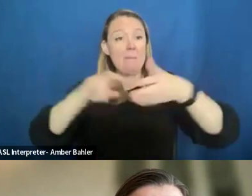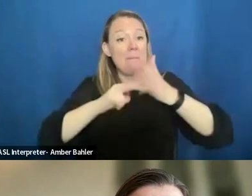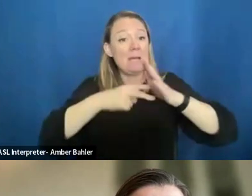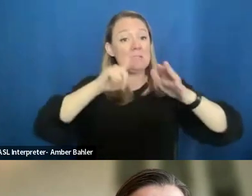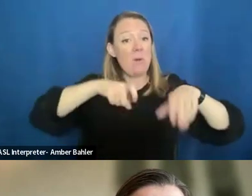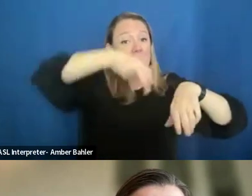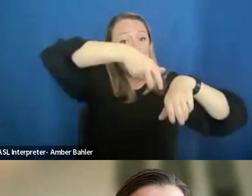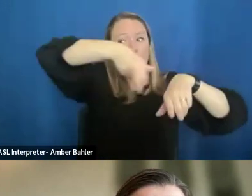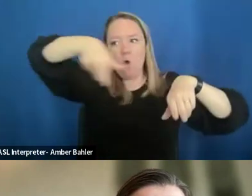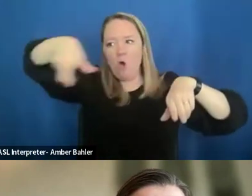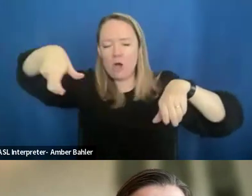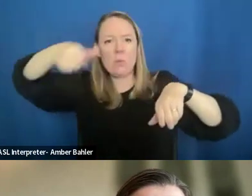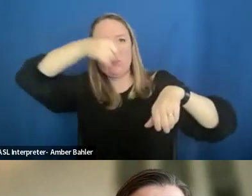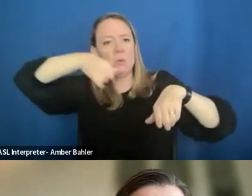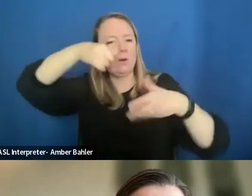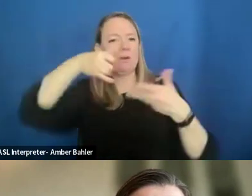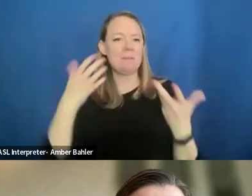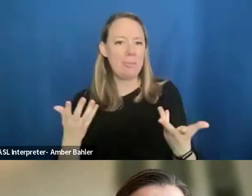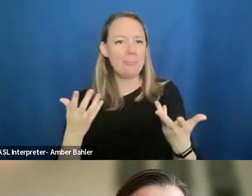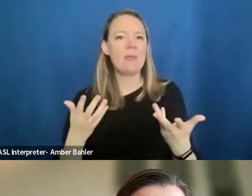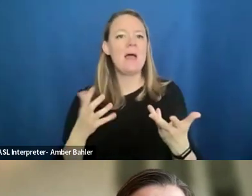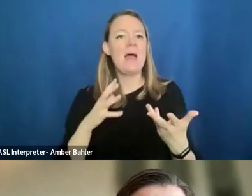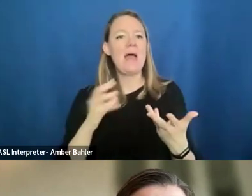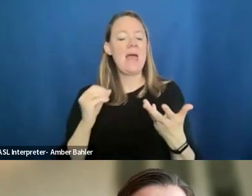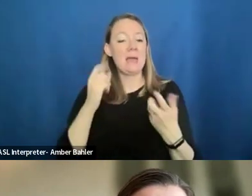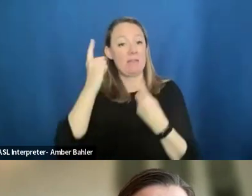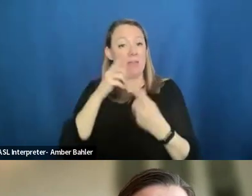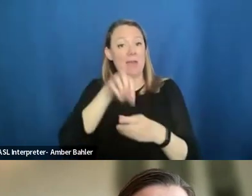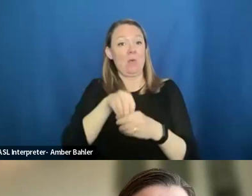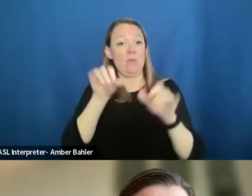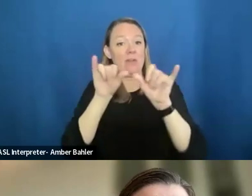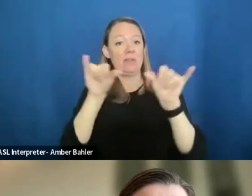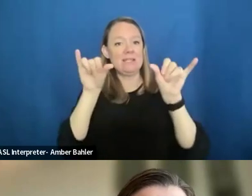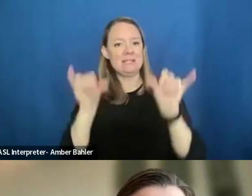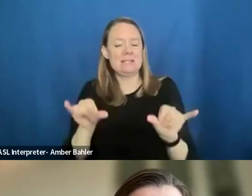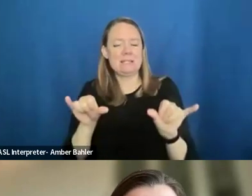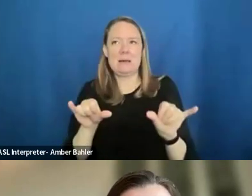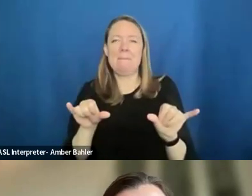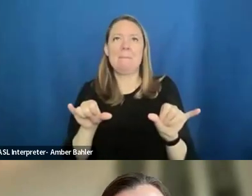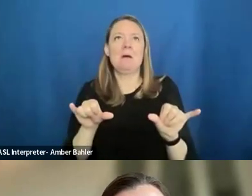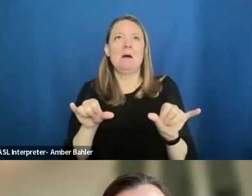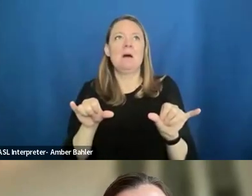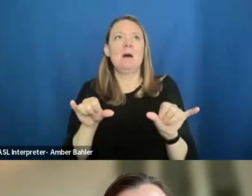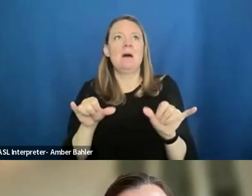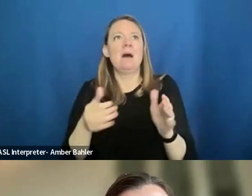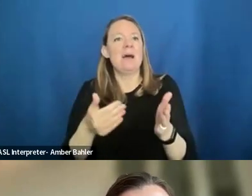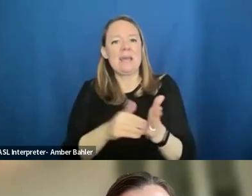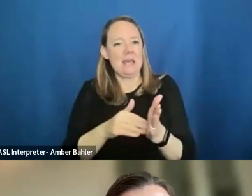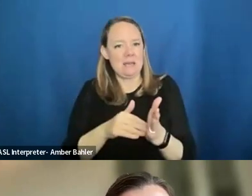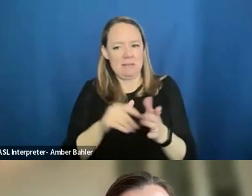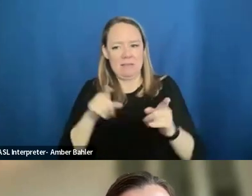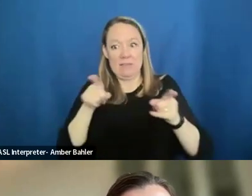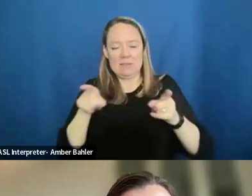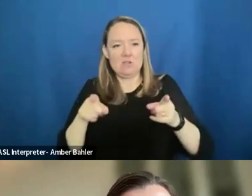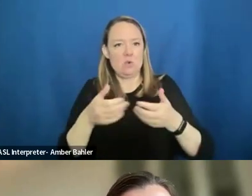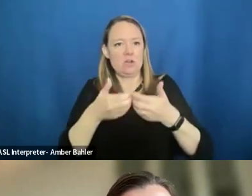just even the mentality within our system that we are somehow separate. I put in like medical in there too, right? That is somehow a